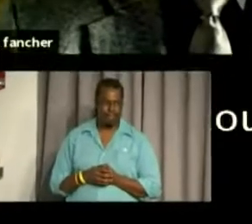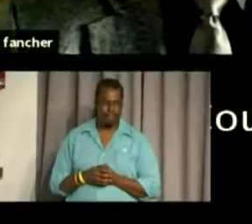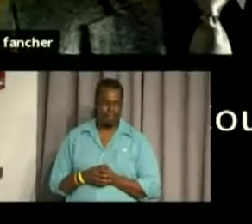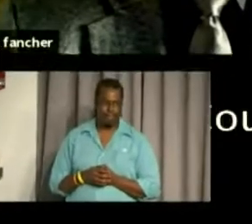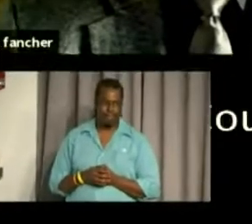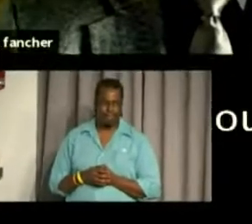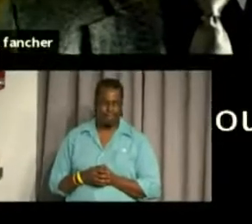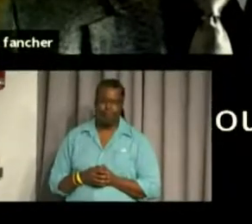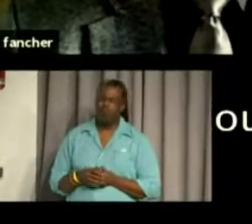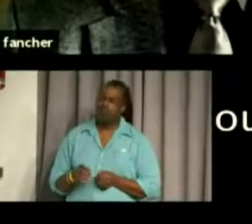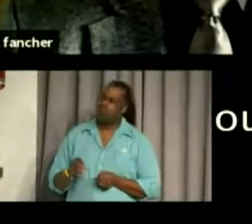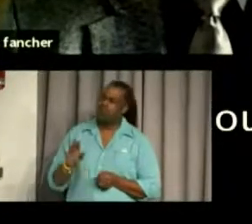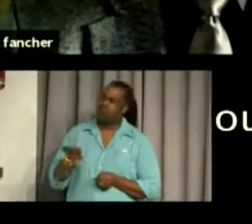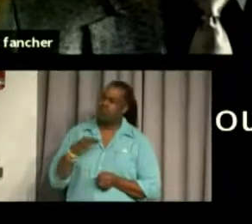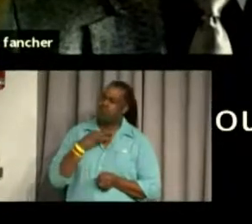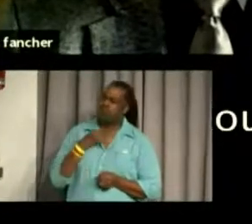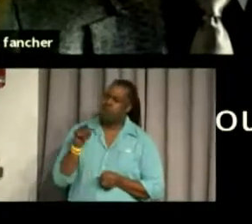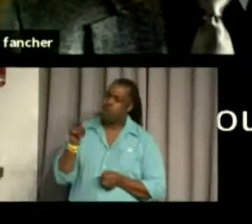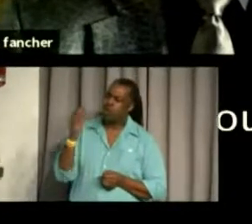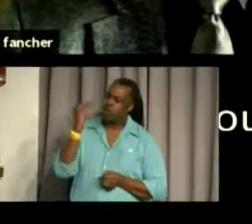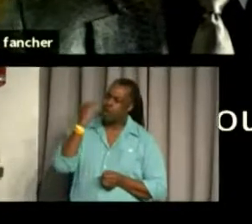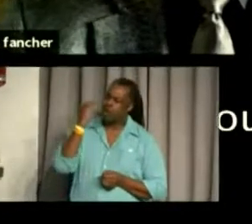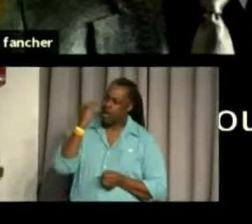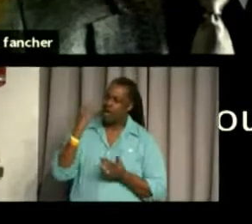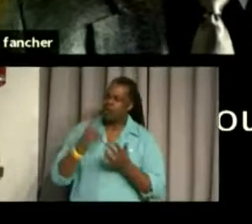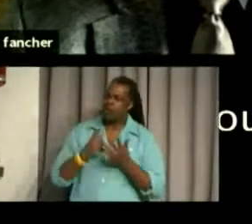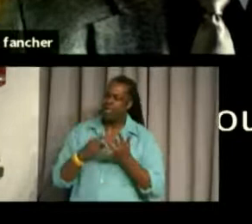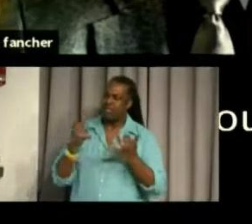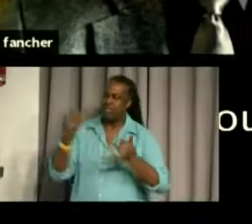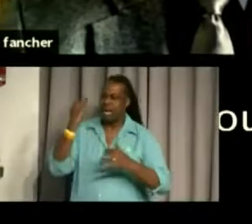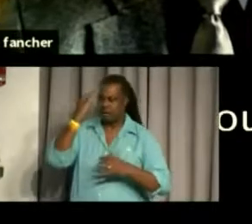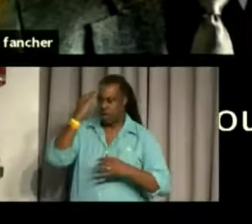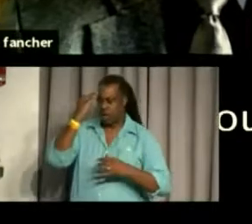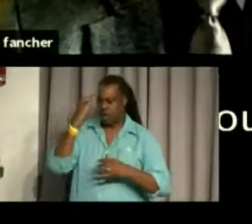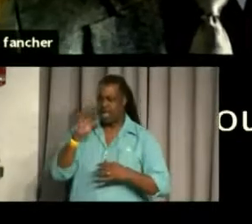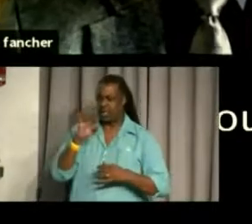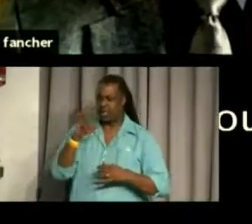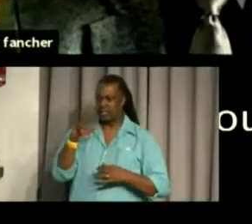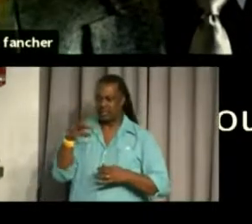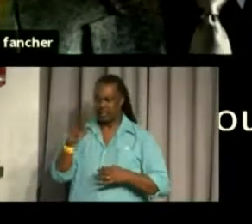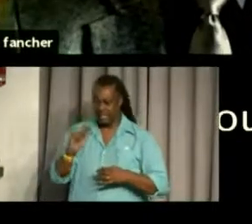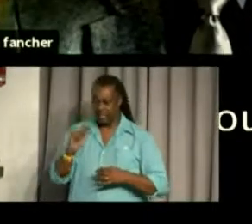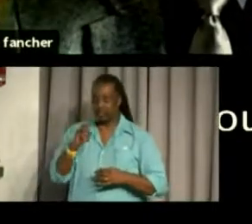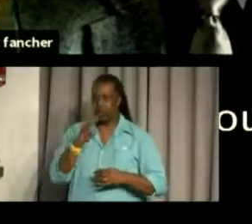aware of what has come to be known as the Flint water crisis?